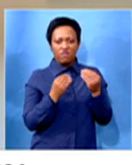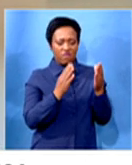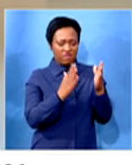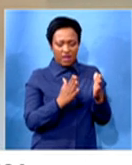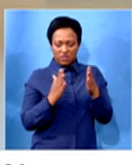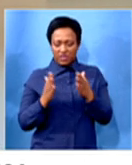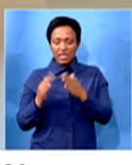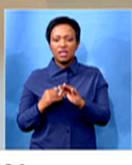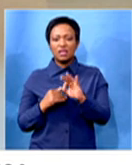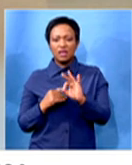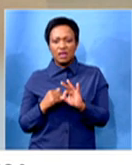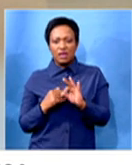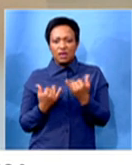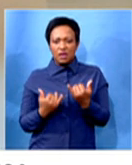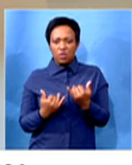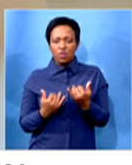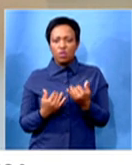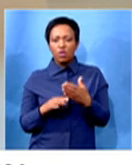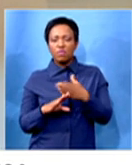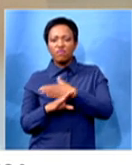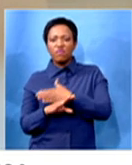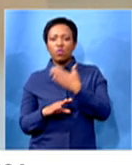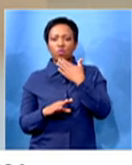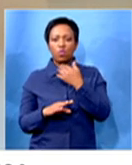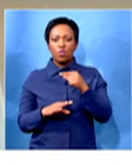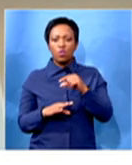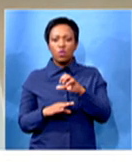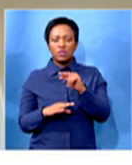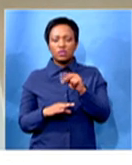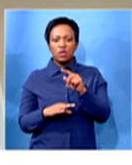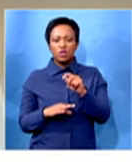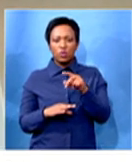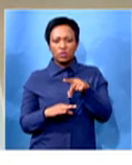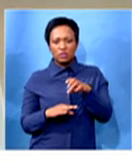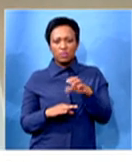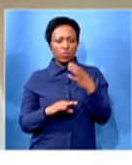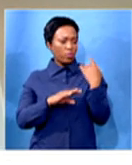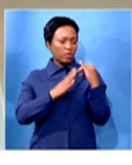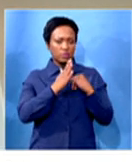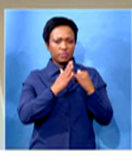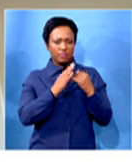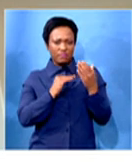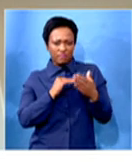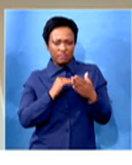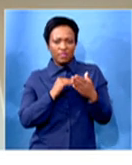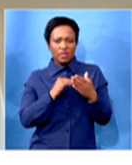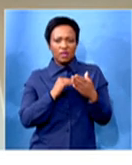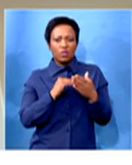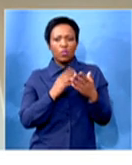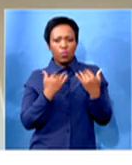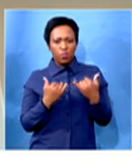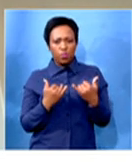place, when we literally knew the genotype only in January, is extraordinary. You know, it really